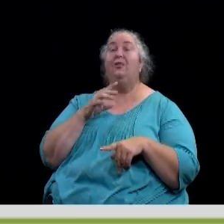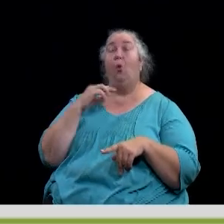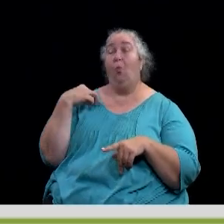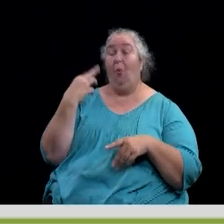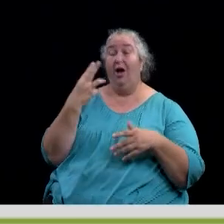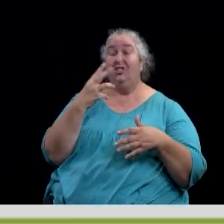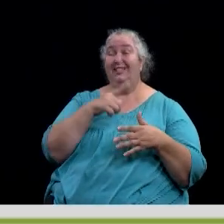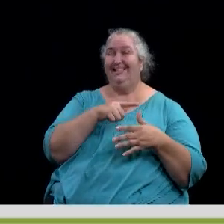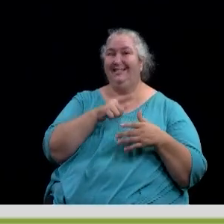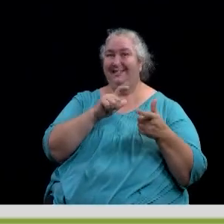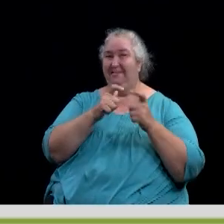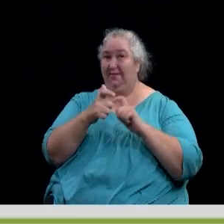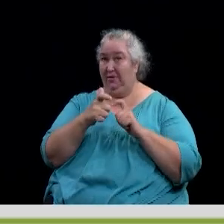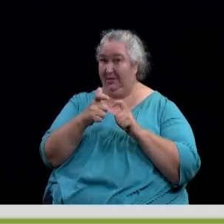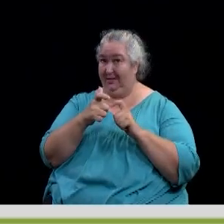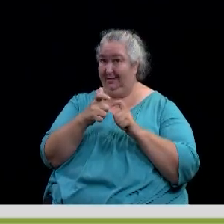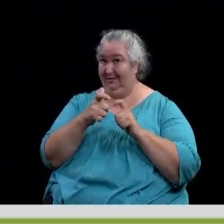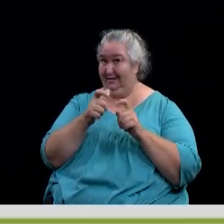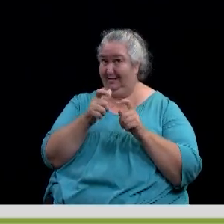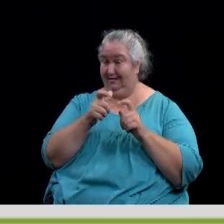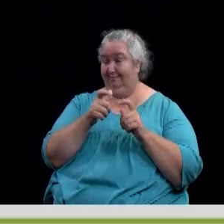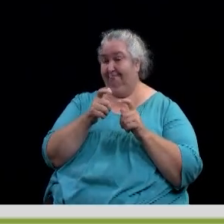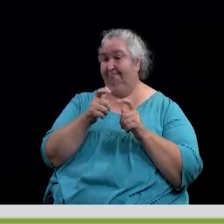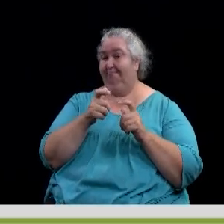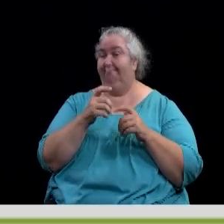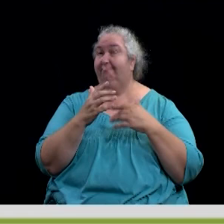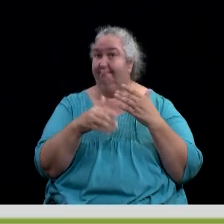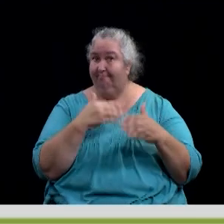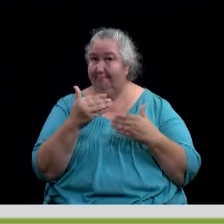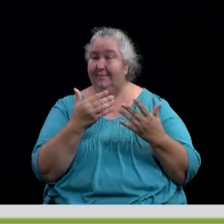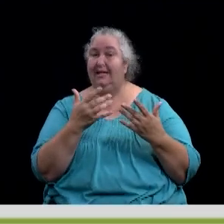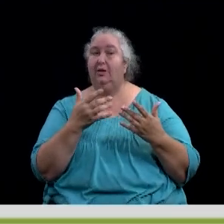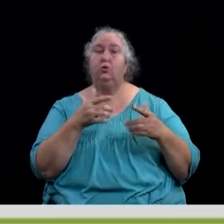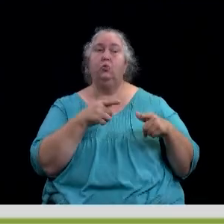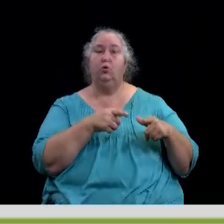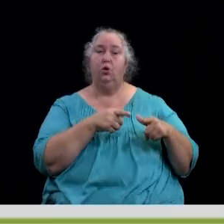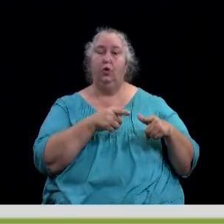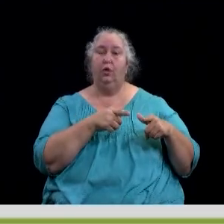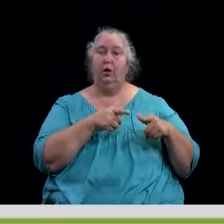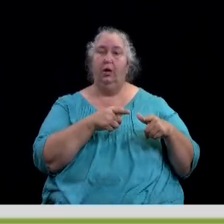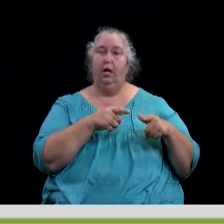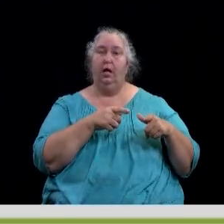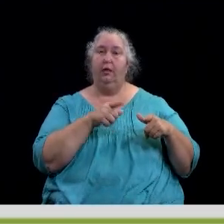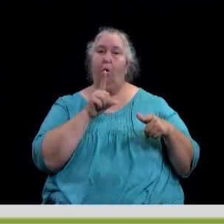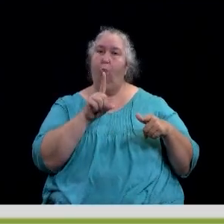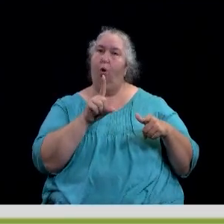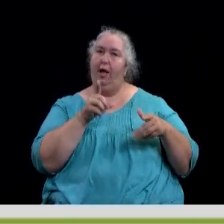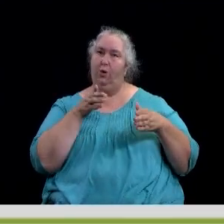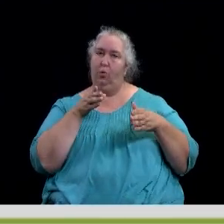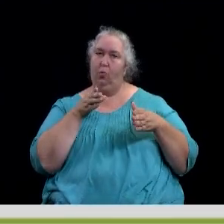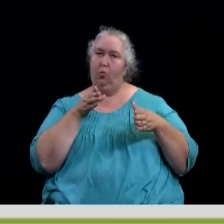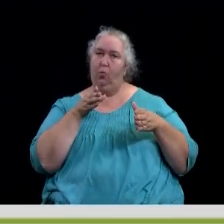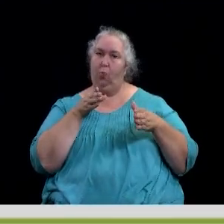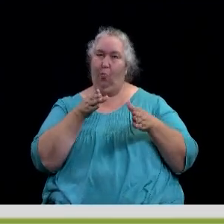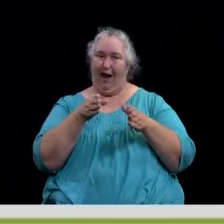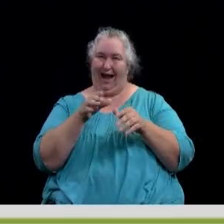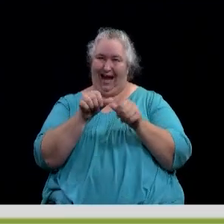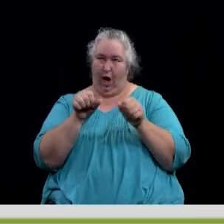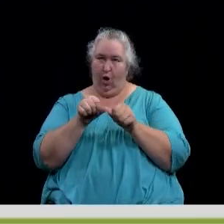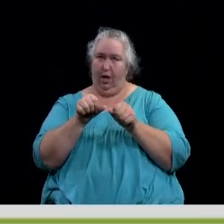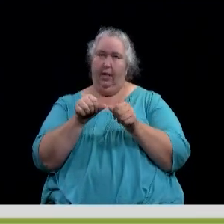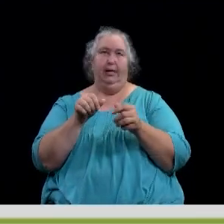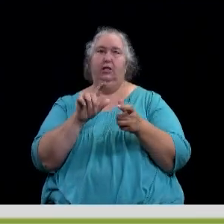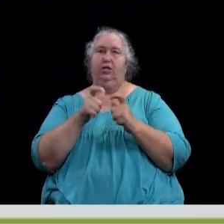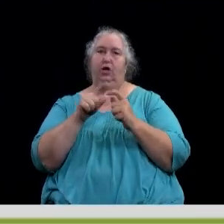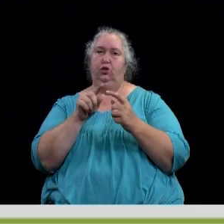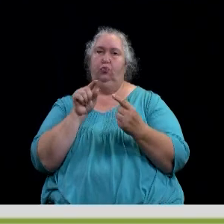shall convert this one-way city street corridor to 2-way operations by rehabilitating Washington Avenue from University